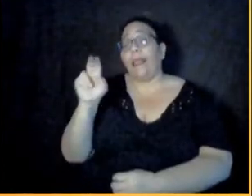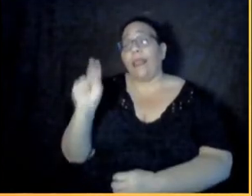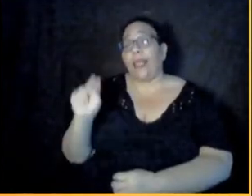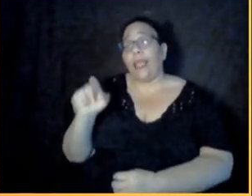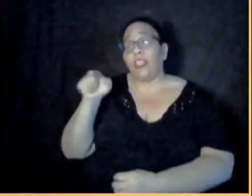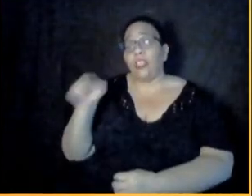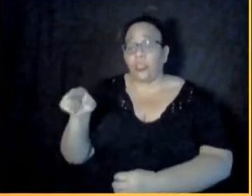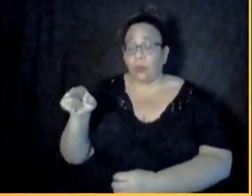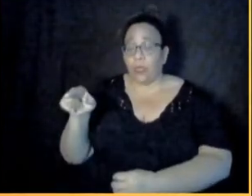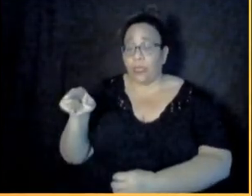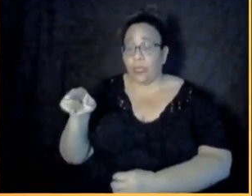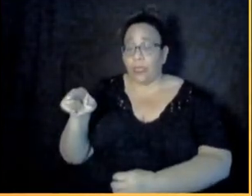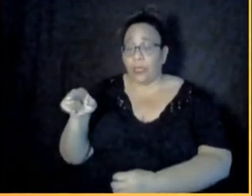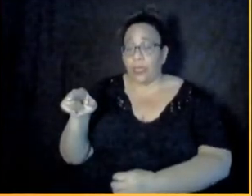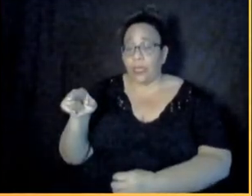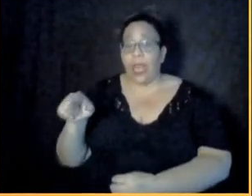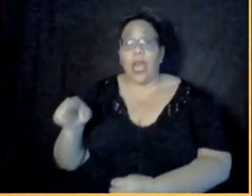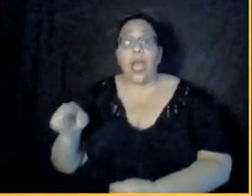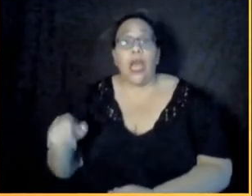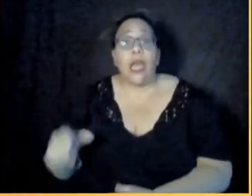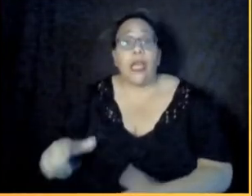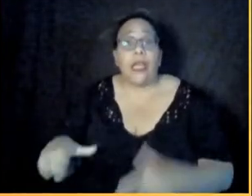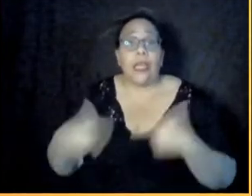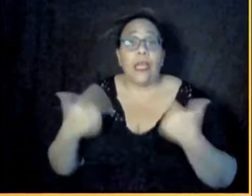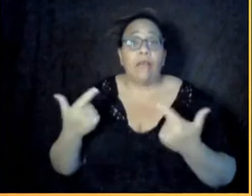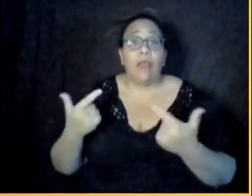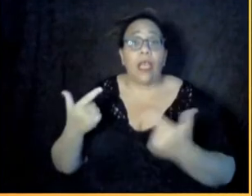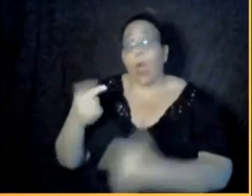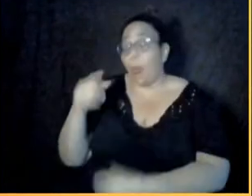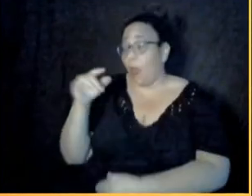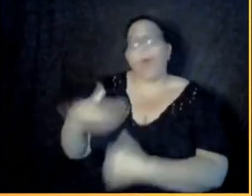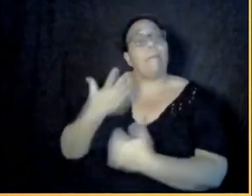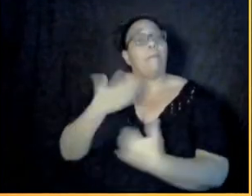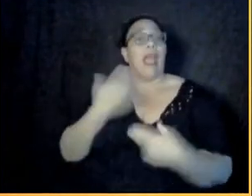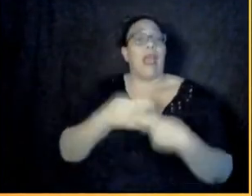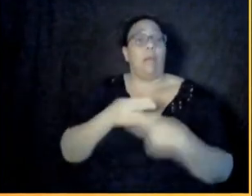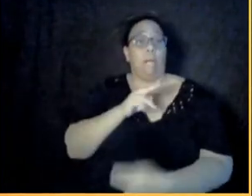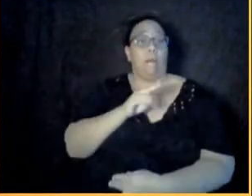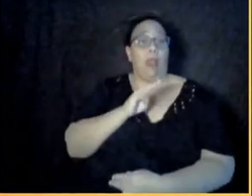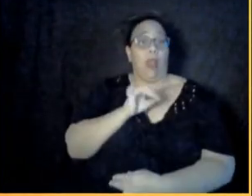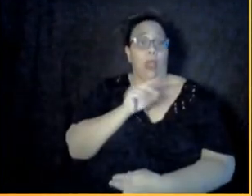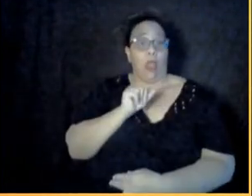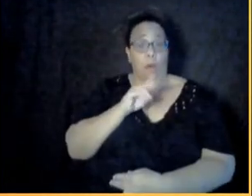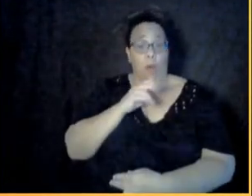was Layleen Polanco. I'm Layleen's Polanco older sister, Melania Brown. My sister